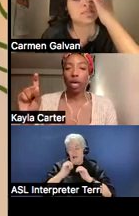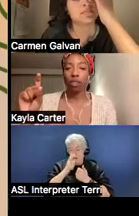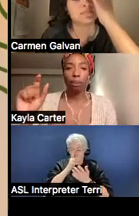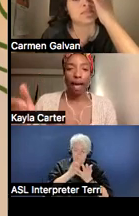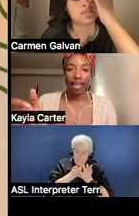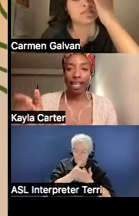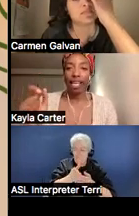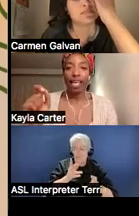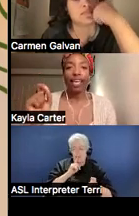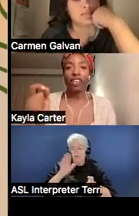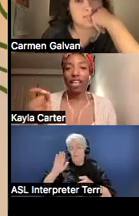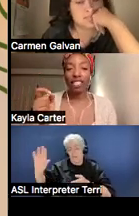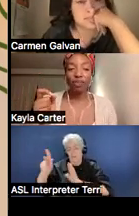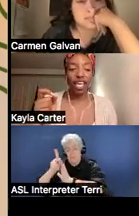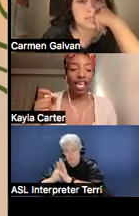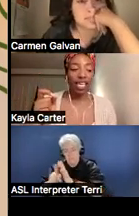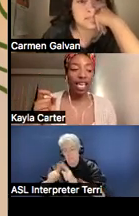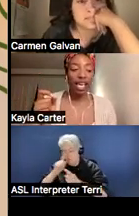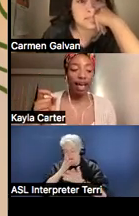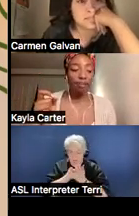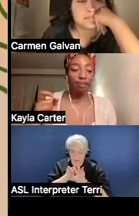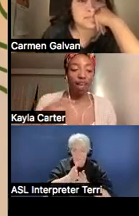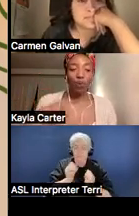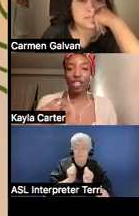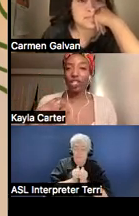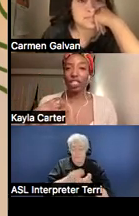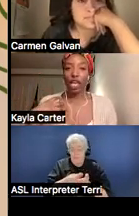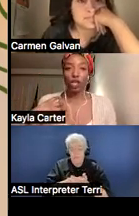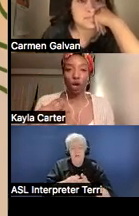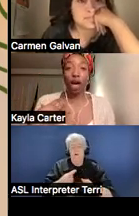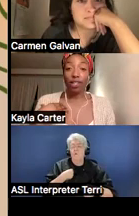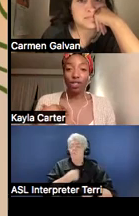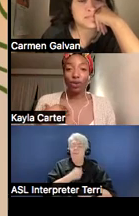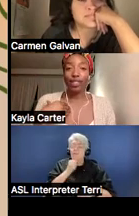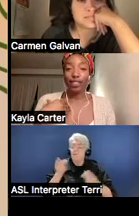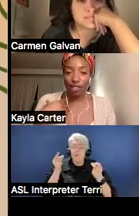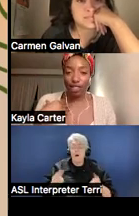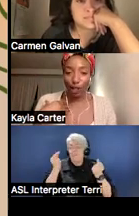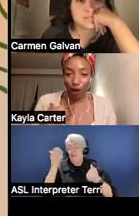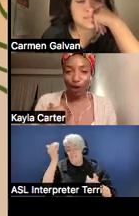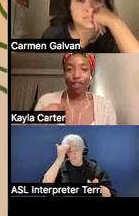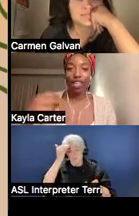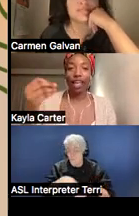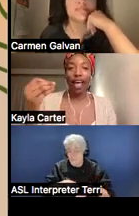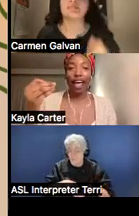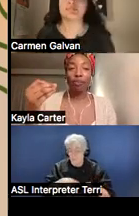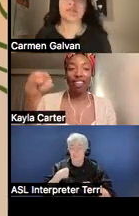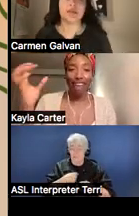navigate with money is not something that we just like know how to do. This is